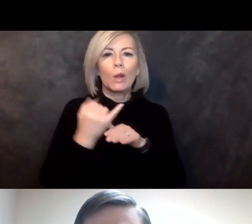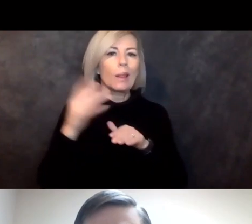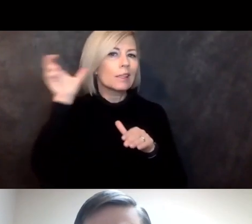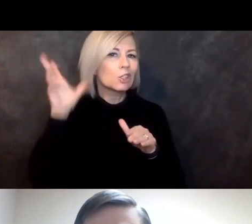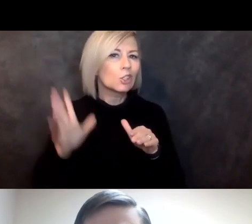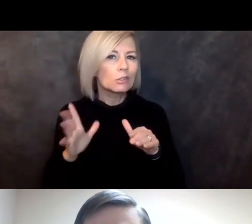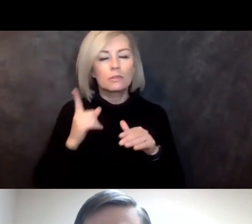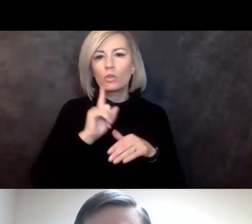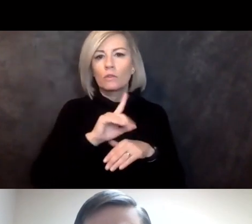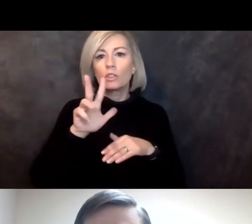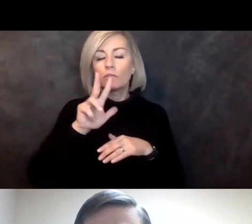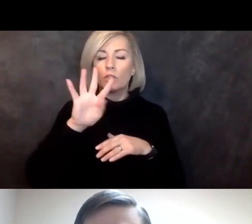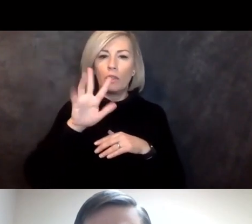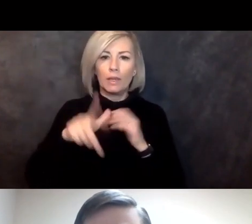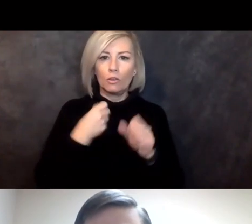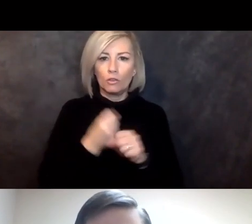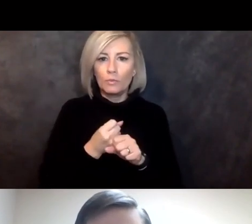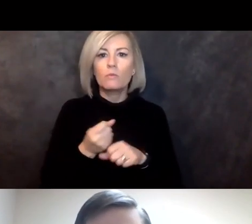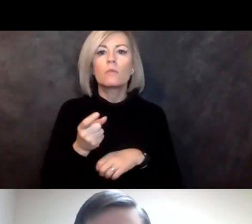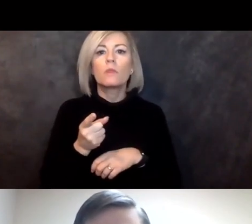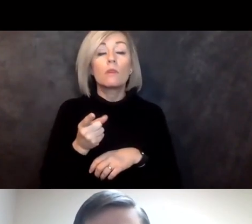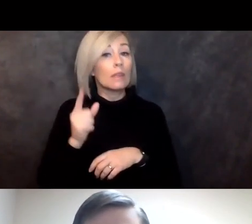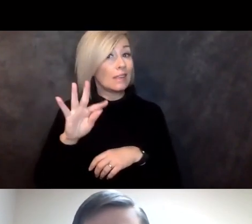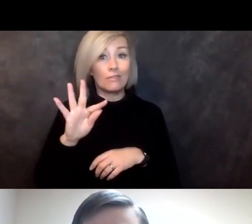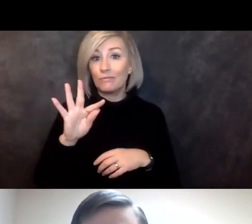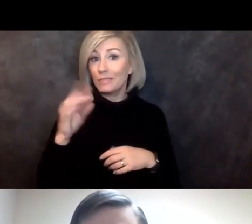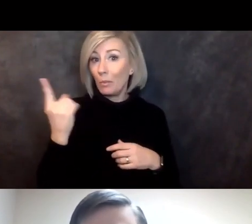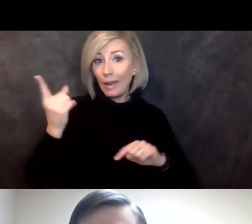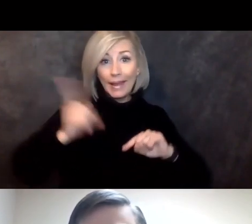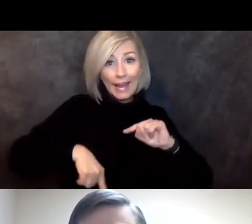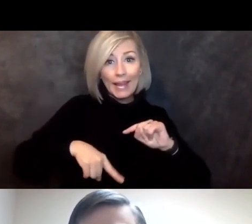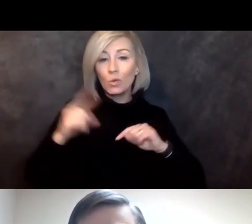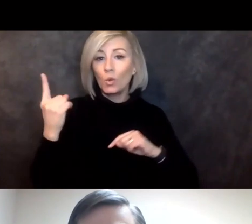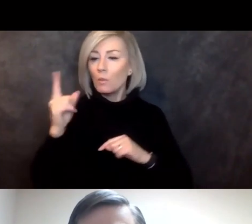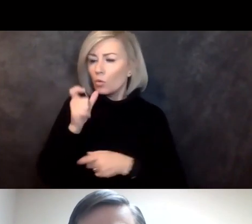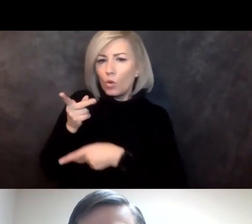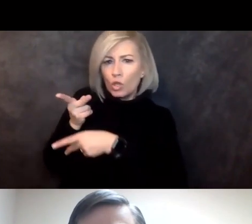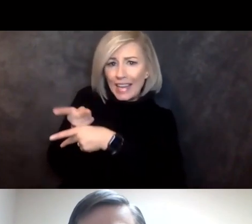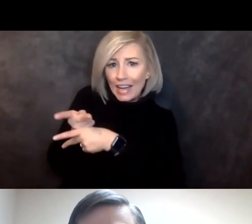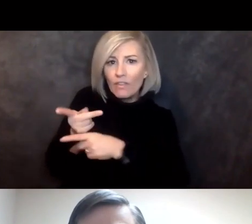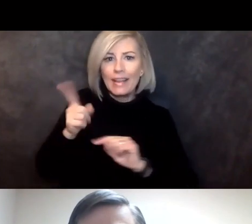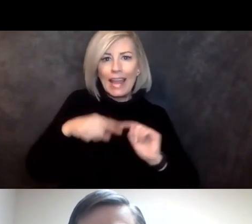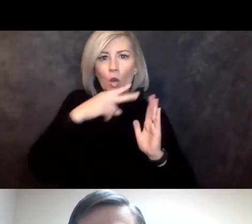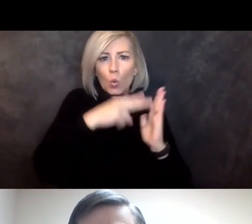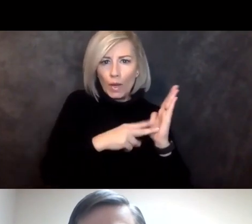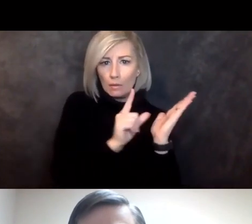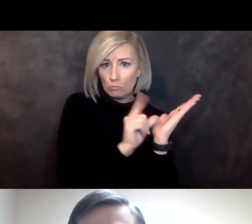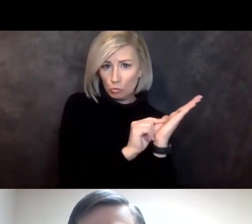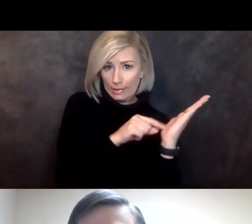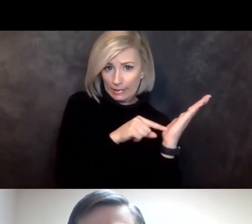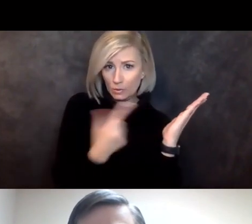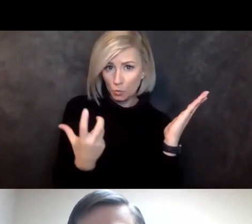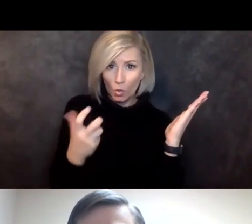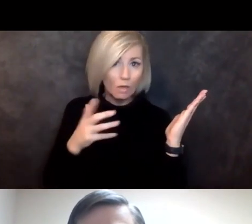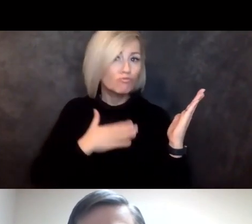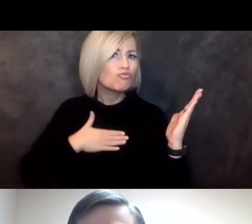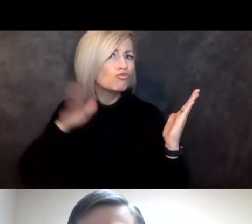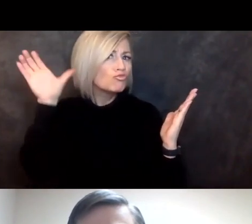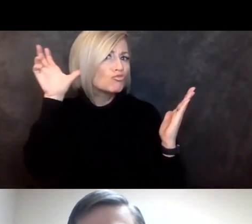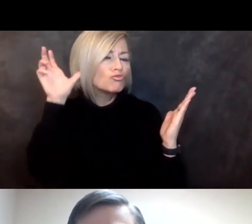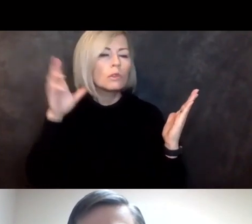If for any reason a person cannot or someone they care for cannot reprint and would enjoy listening to local